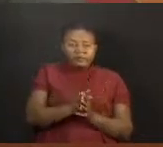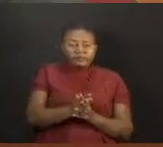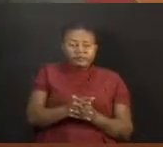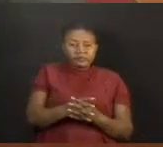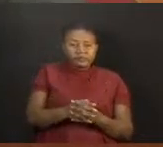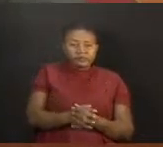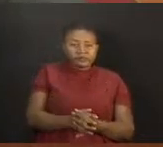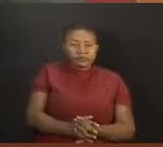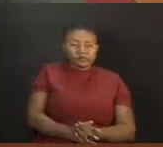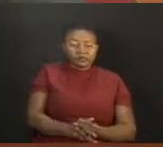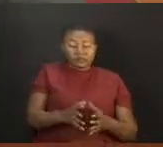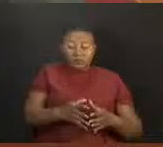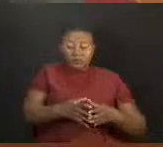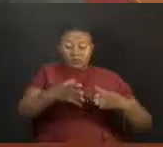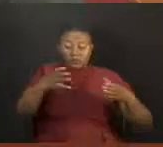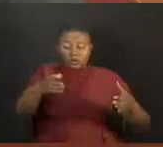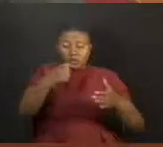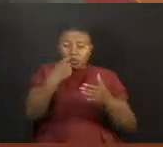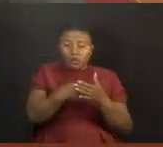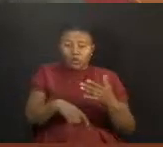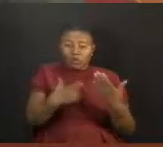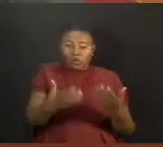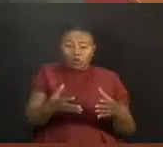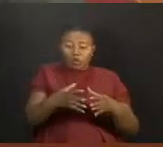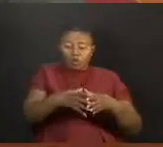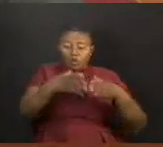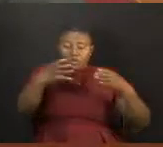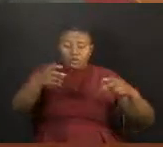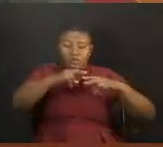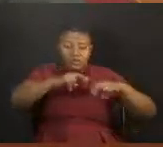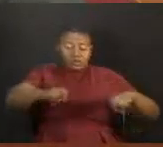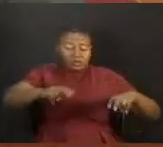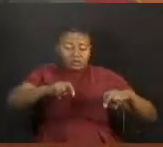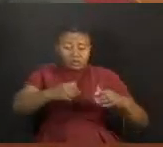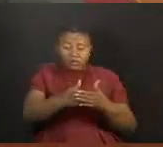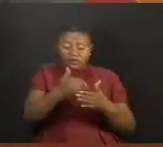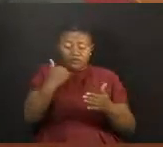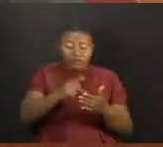quantity cost or quantity analysis before the project.